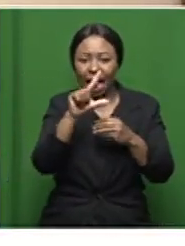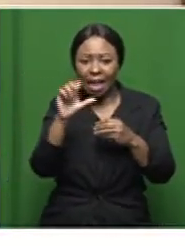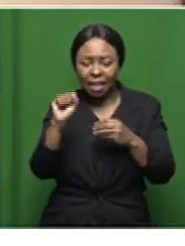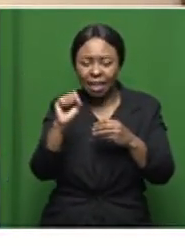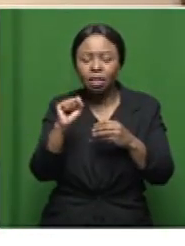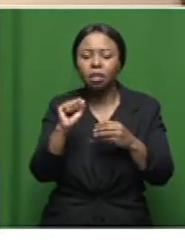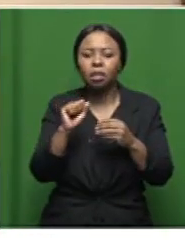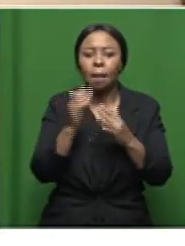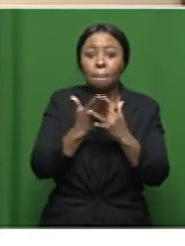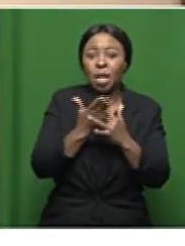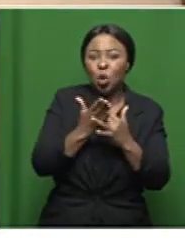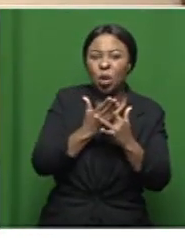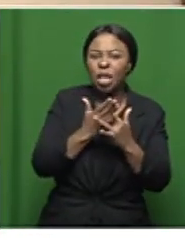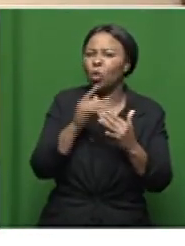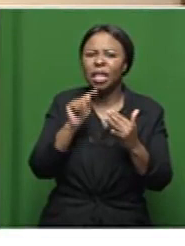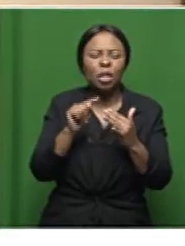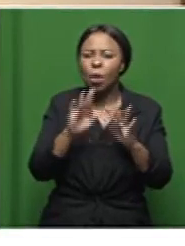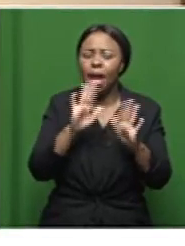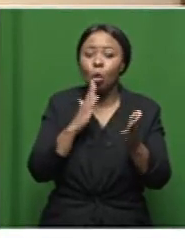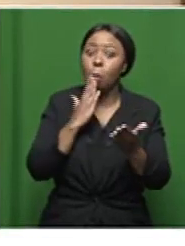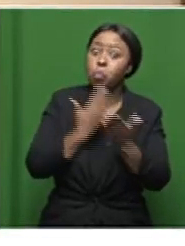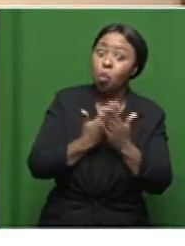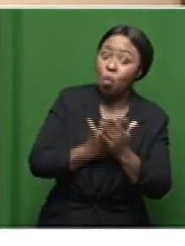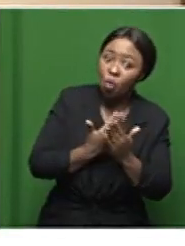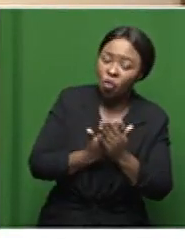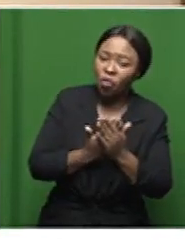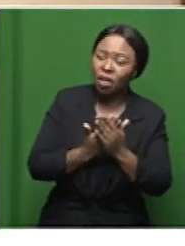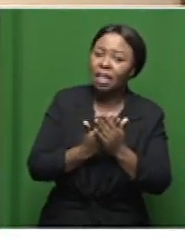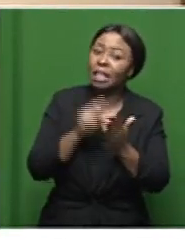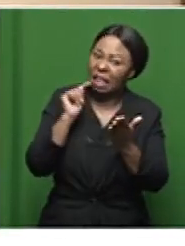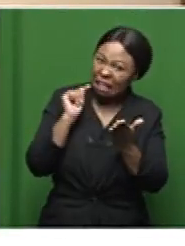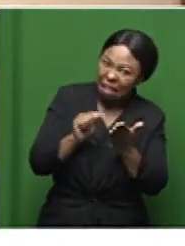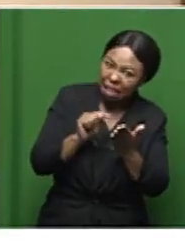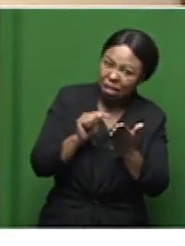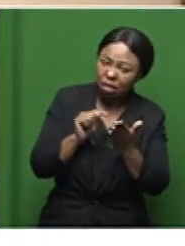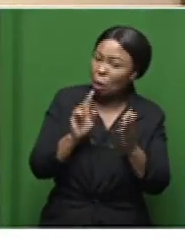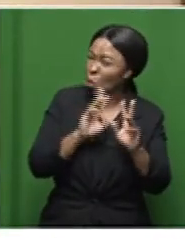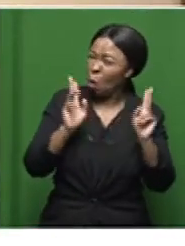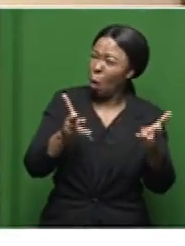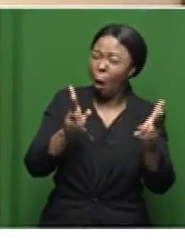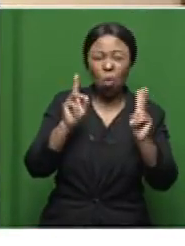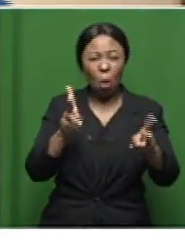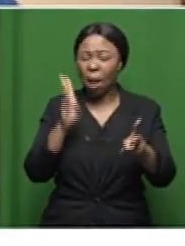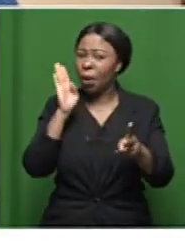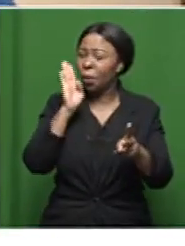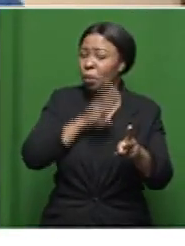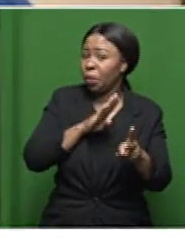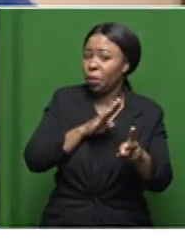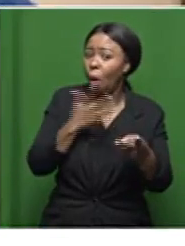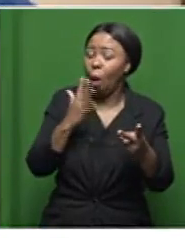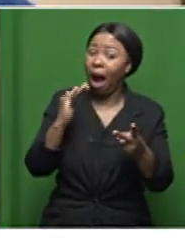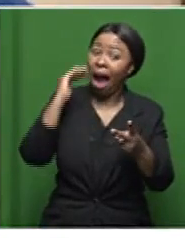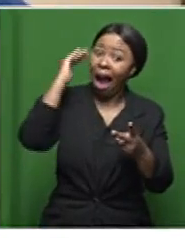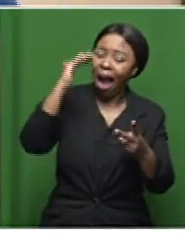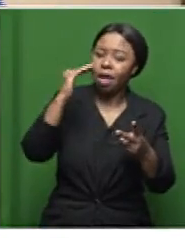atypical cells, where we cannot really prove with certainty if are they of significant abnormality or are they of a high